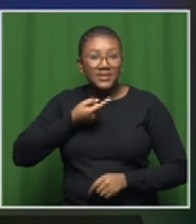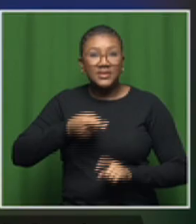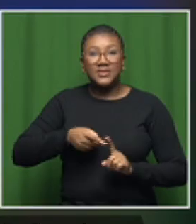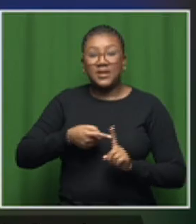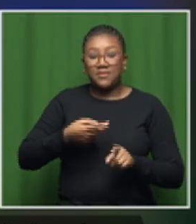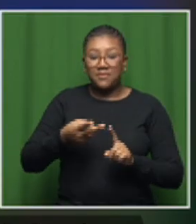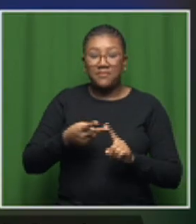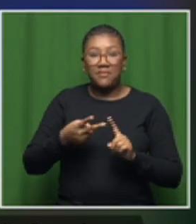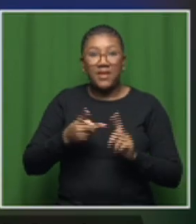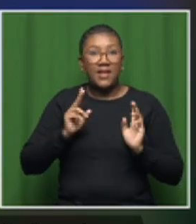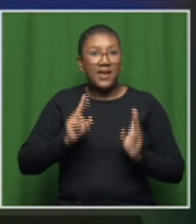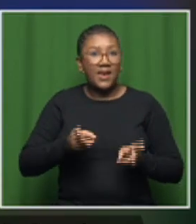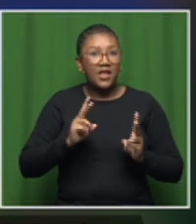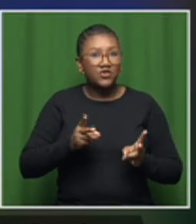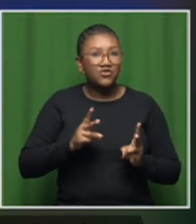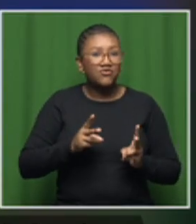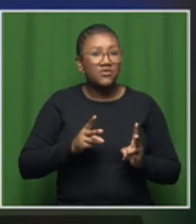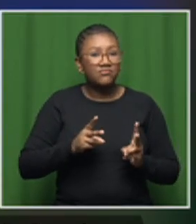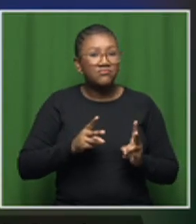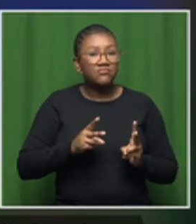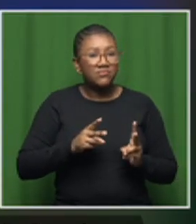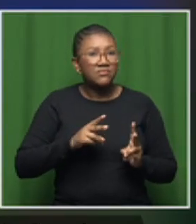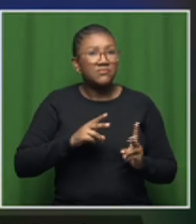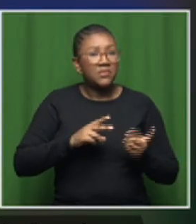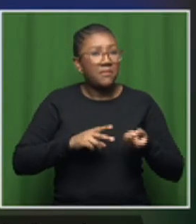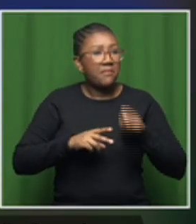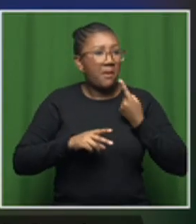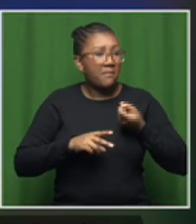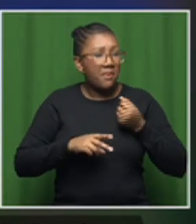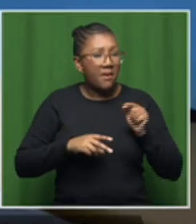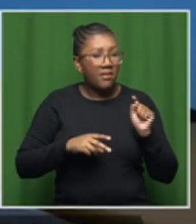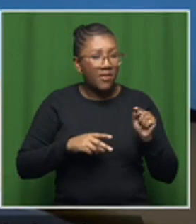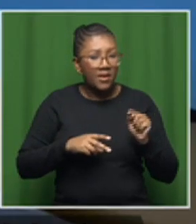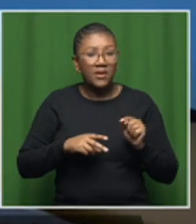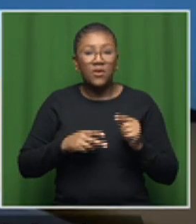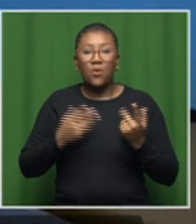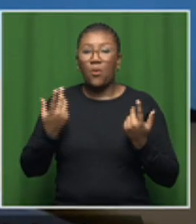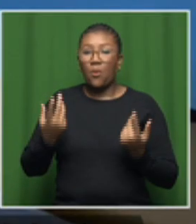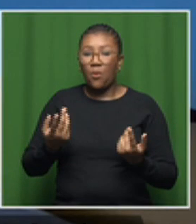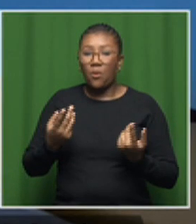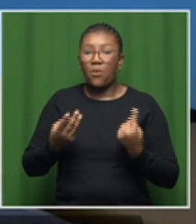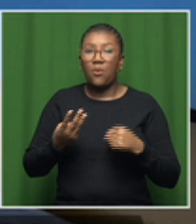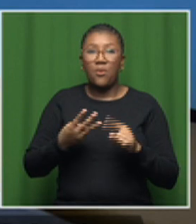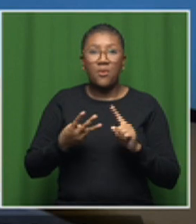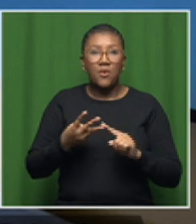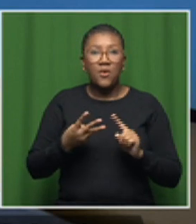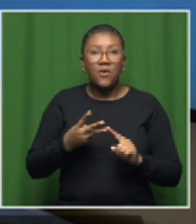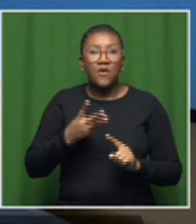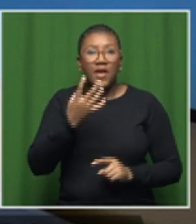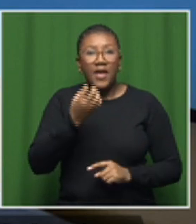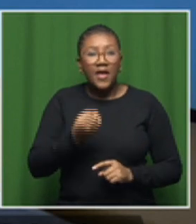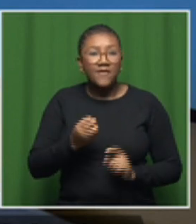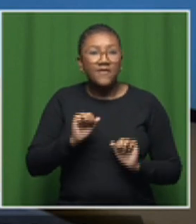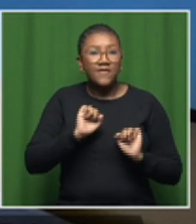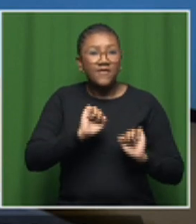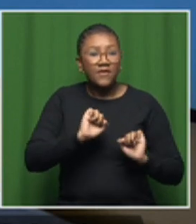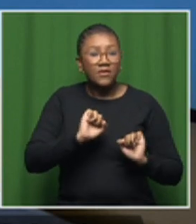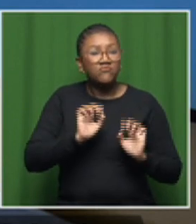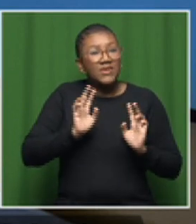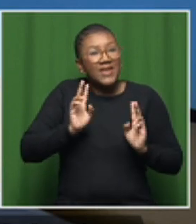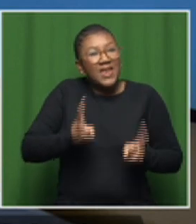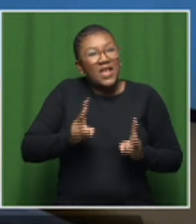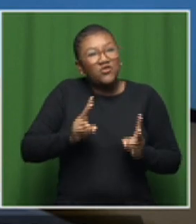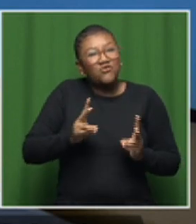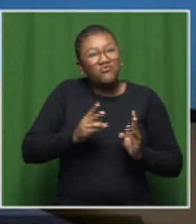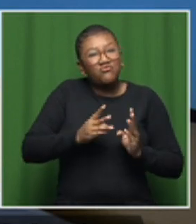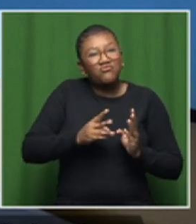these experiences that people undergo where they choose to, immerse themselves in more natural remedies. What are you observing on that